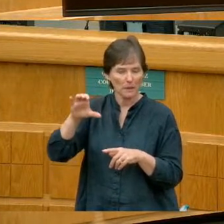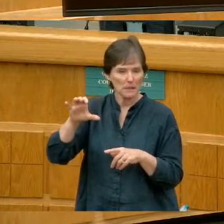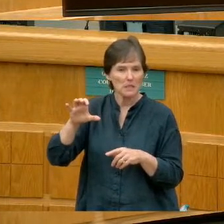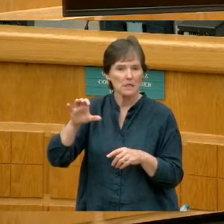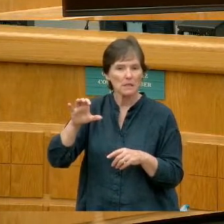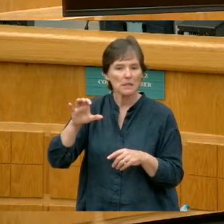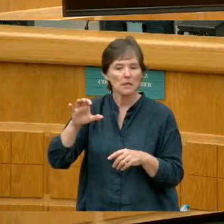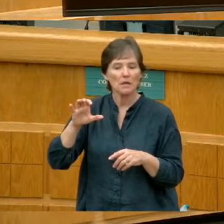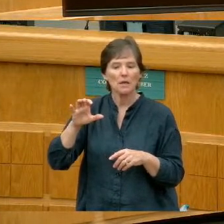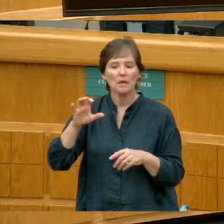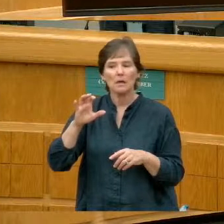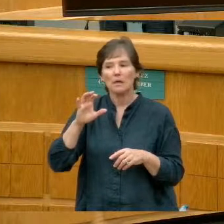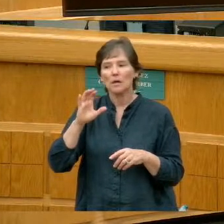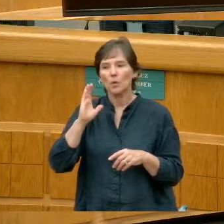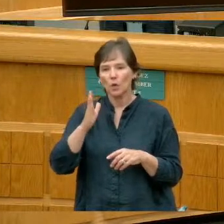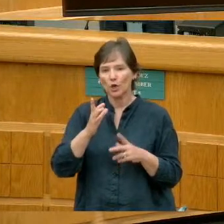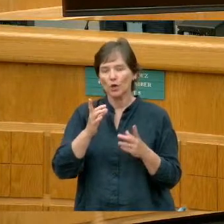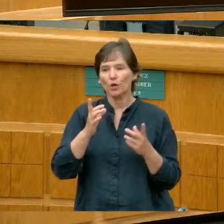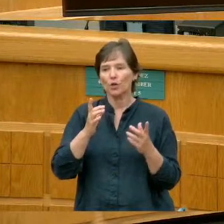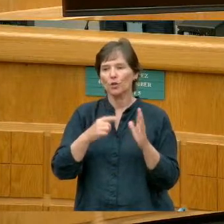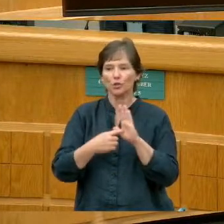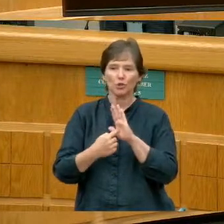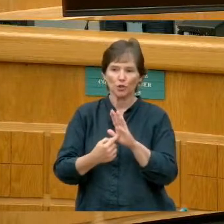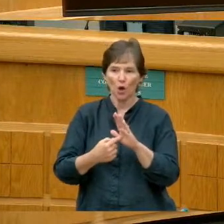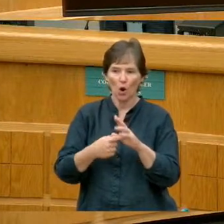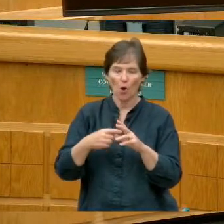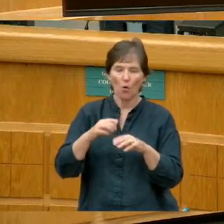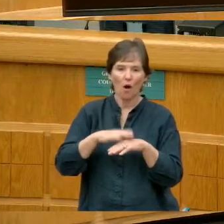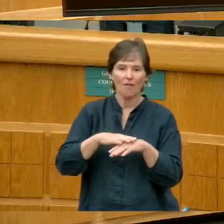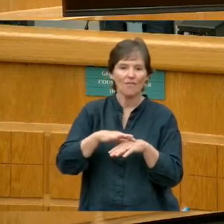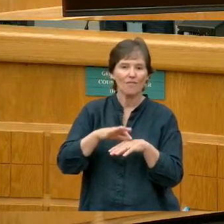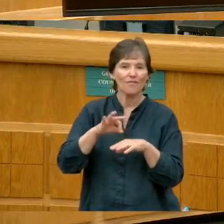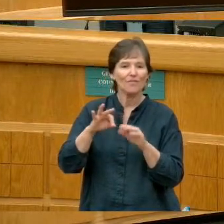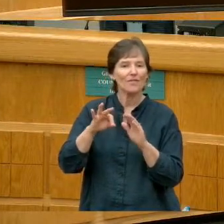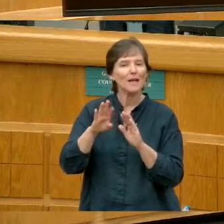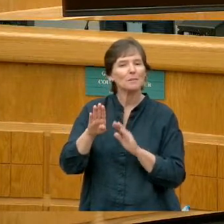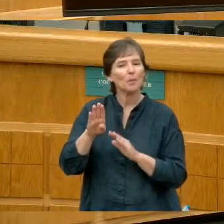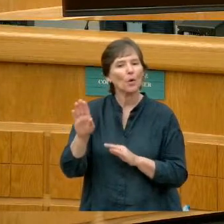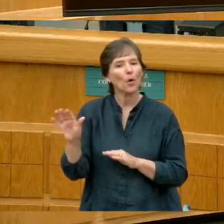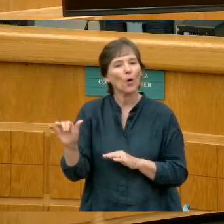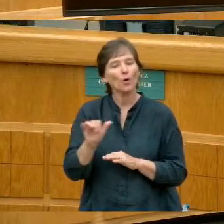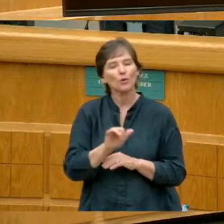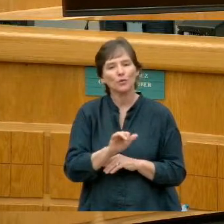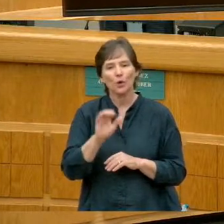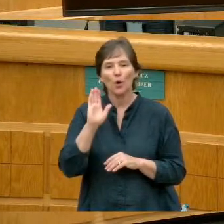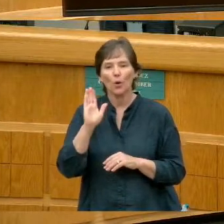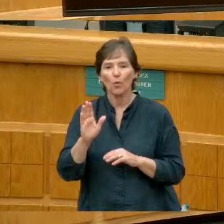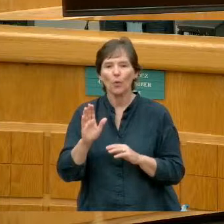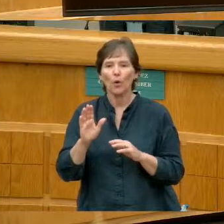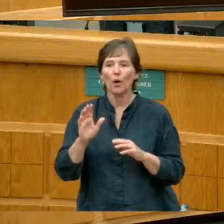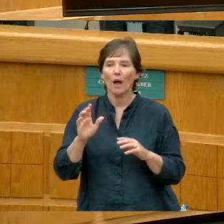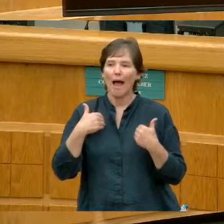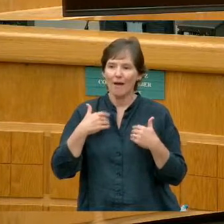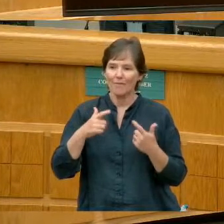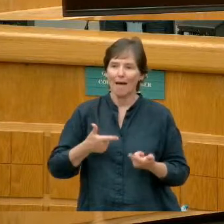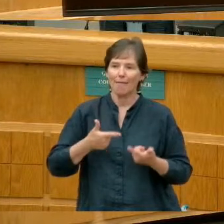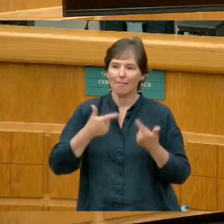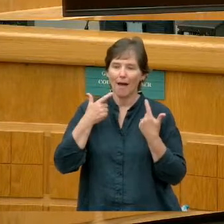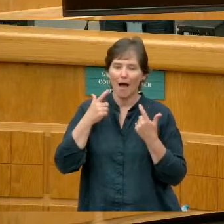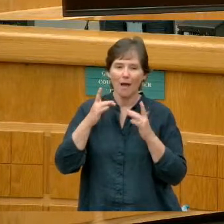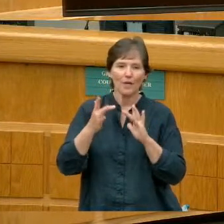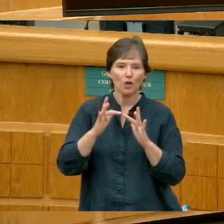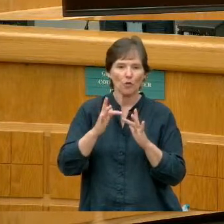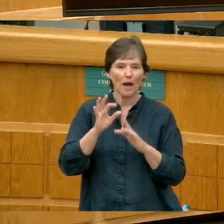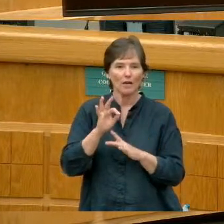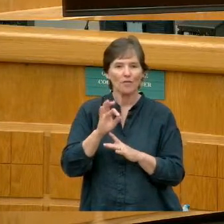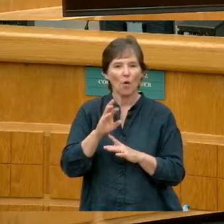his presentation that are posed on Facebook. And so it's a live interactive forum for persons watching.